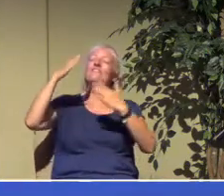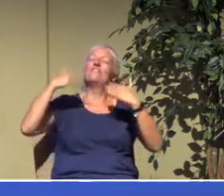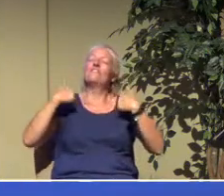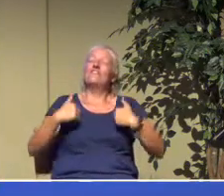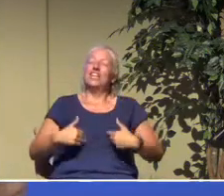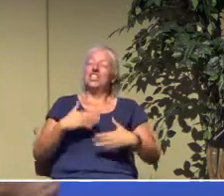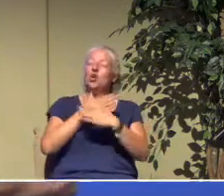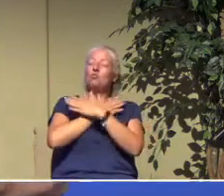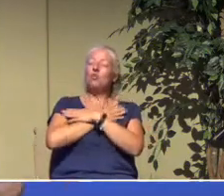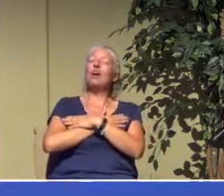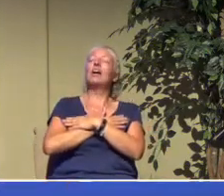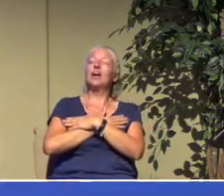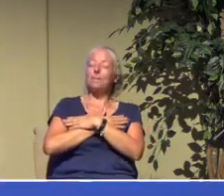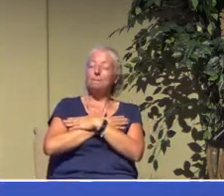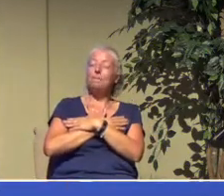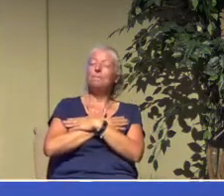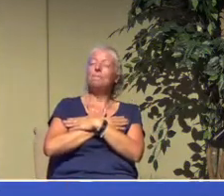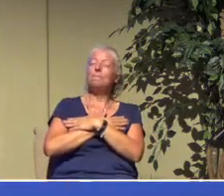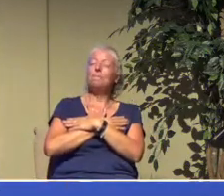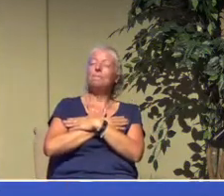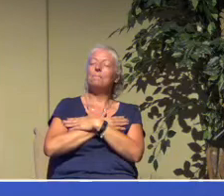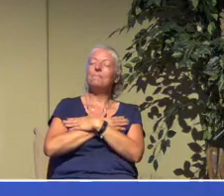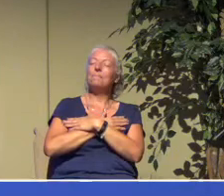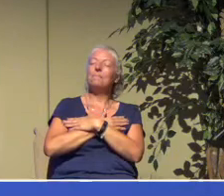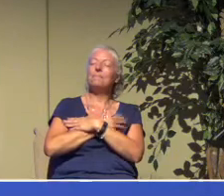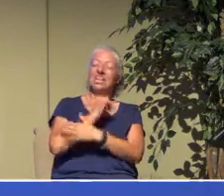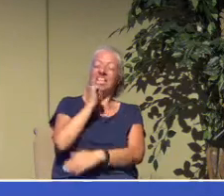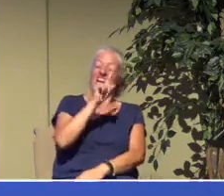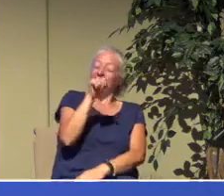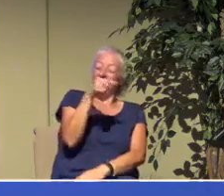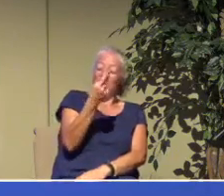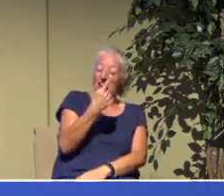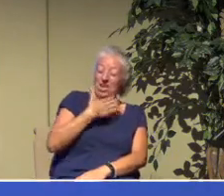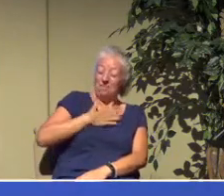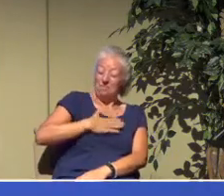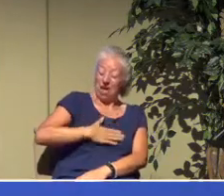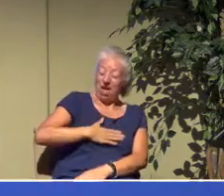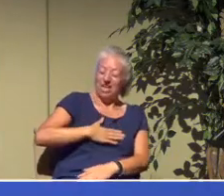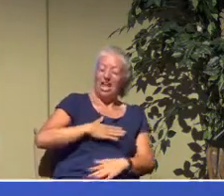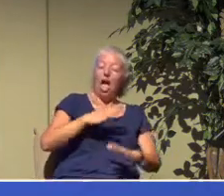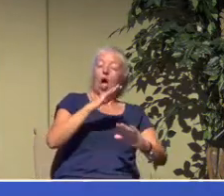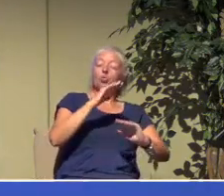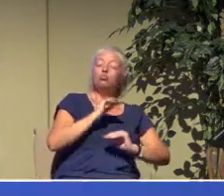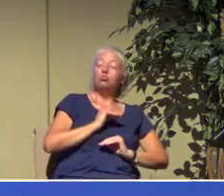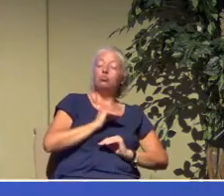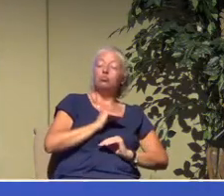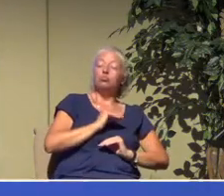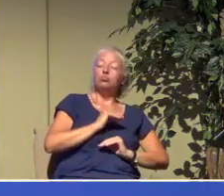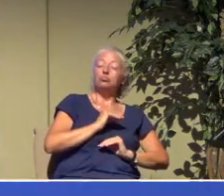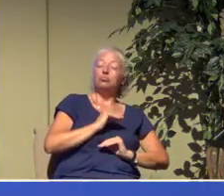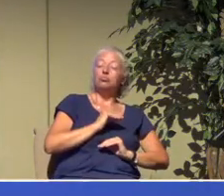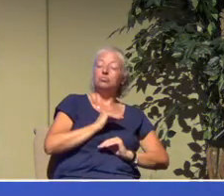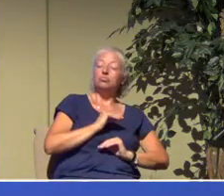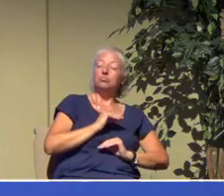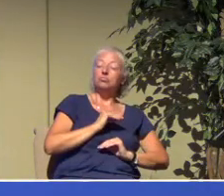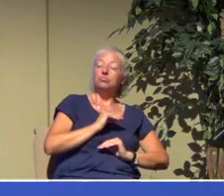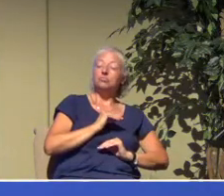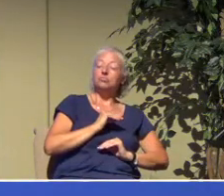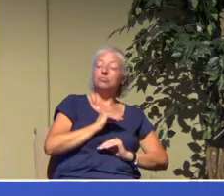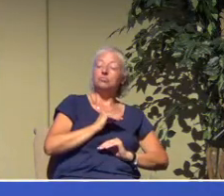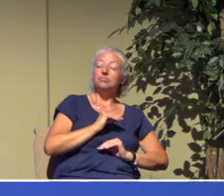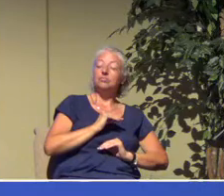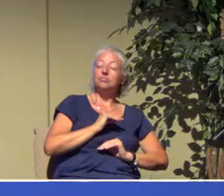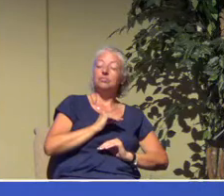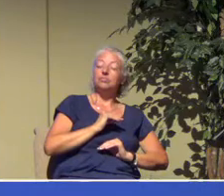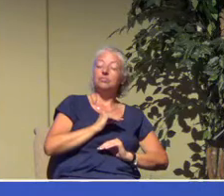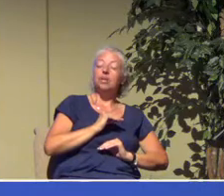for my body, not just a rest of contentment, the way Patrick Lencioni for a long time thought